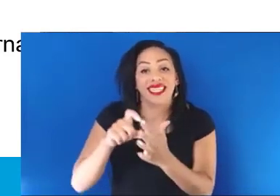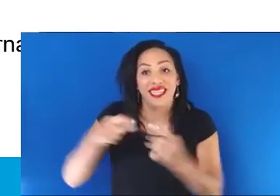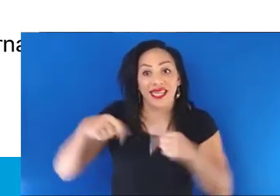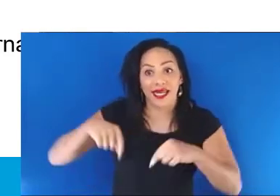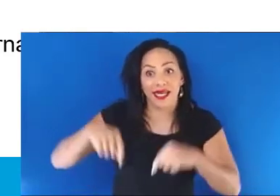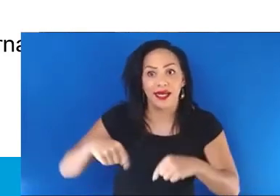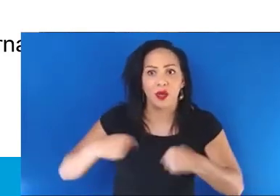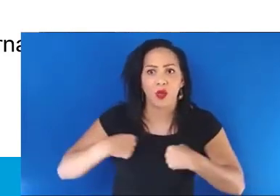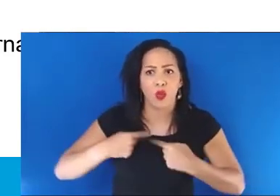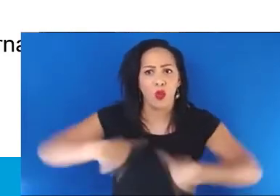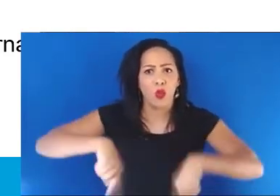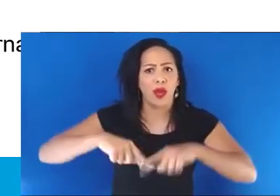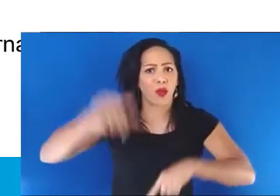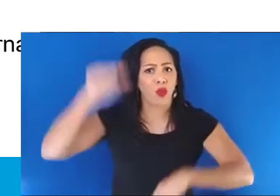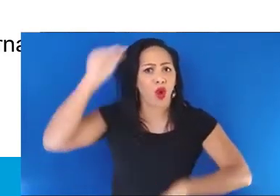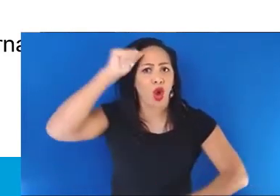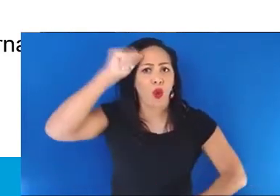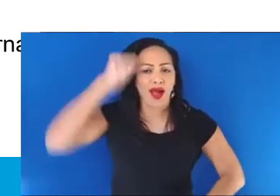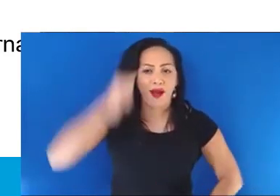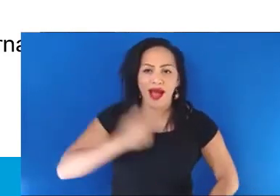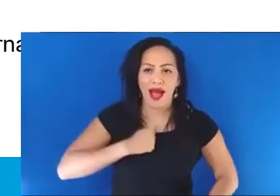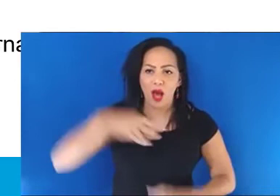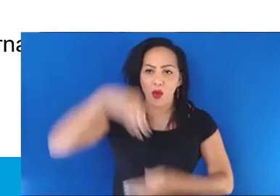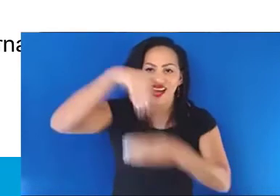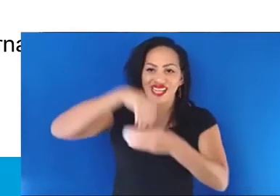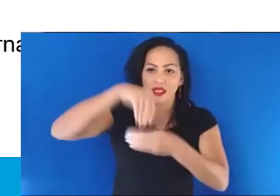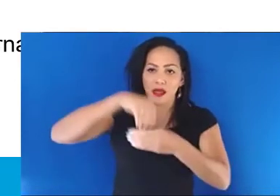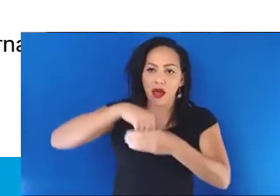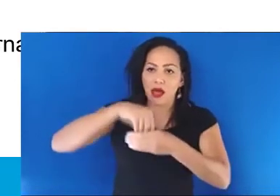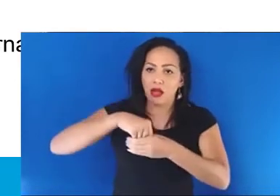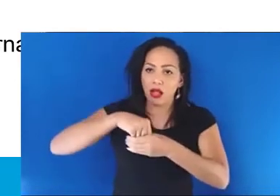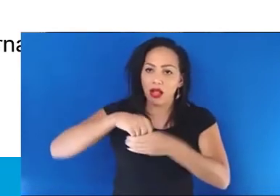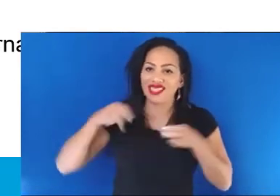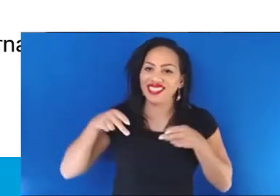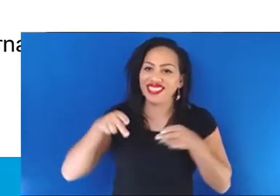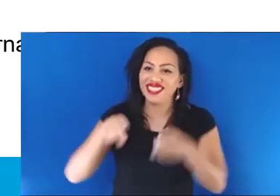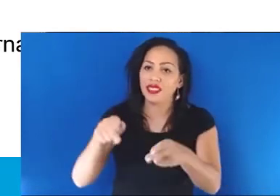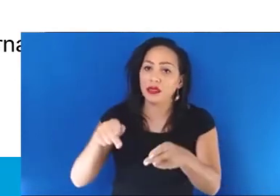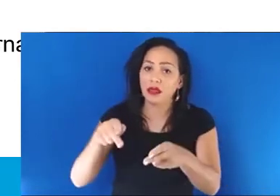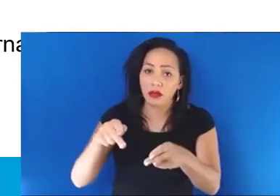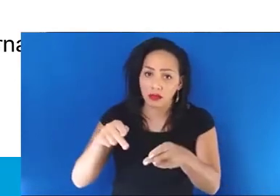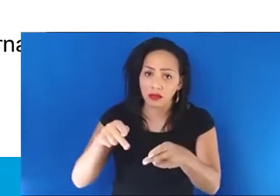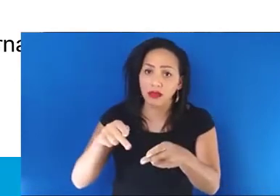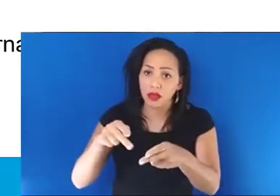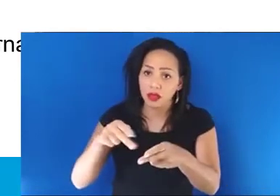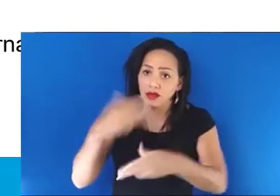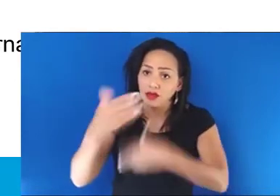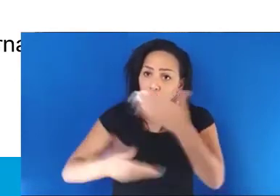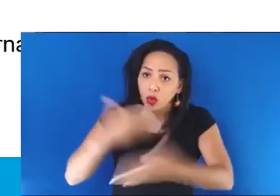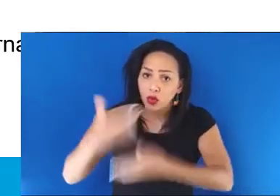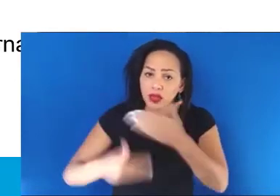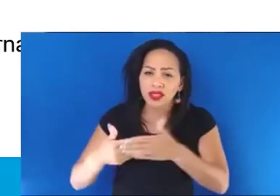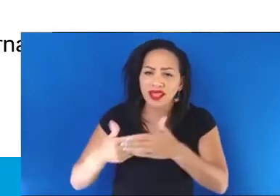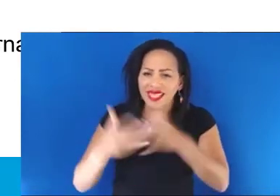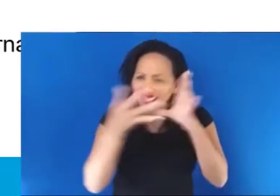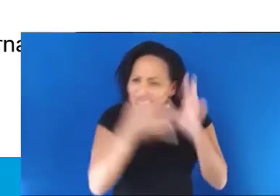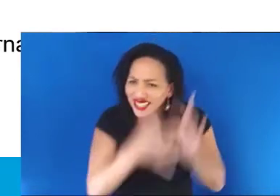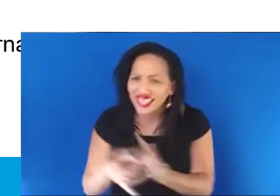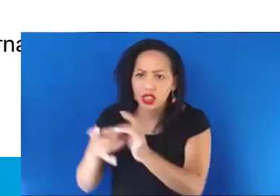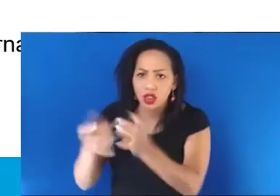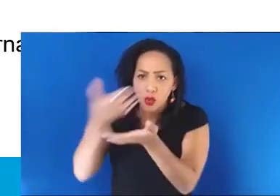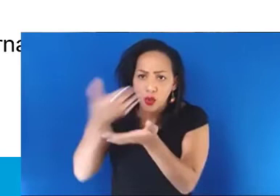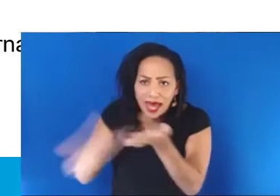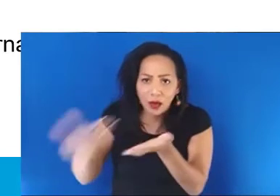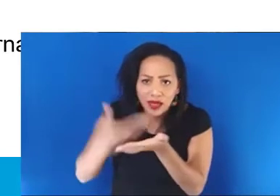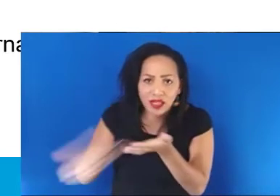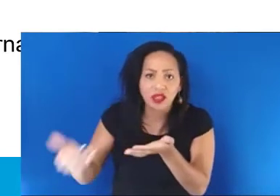that our internal system of stories, our narrative, is really closely connected to the language and the framing of the